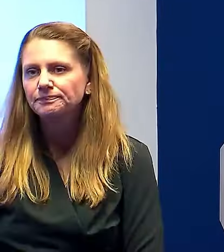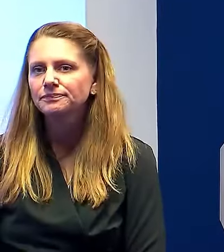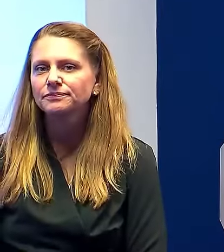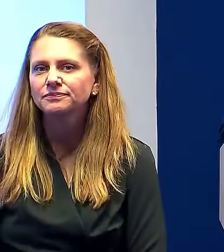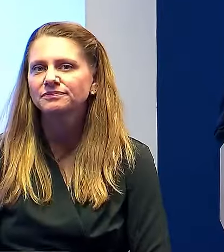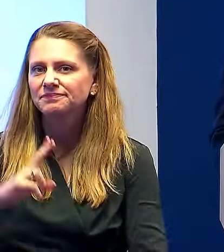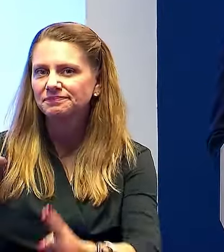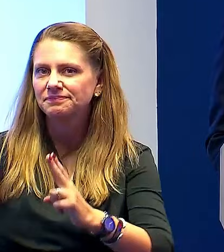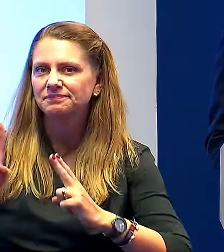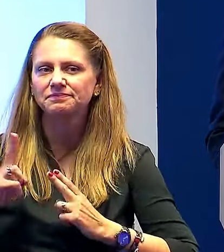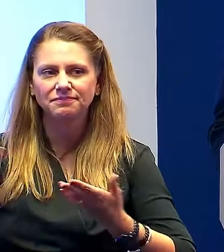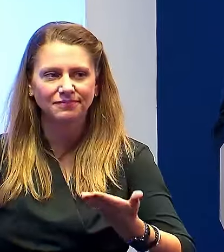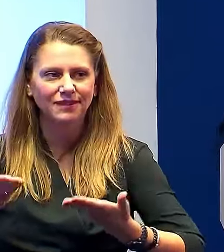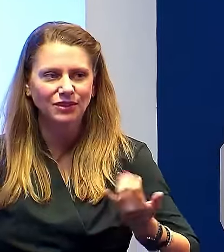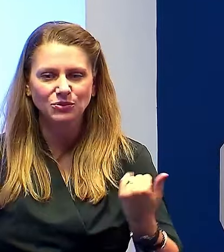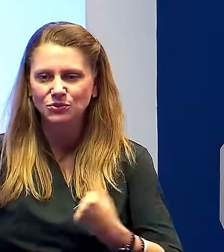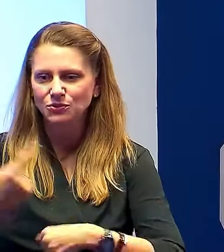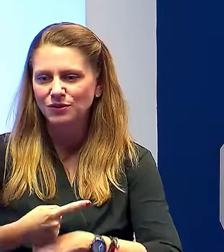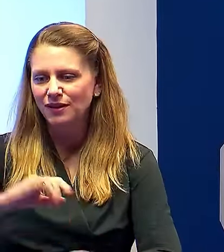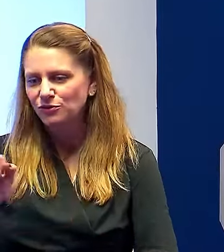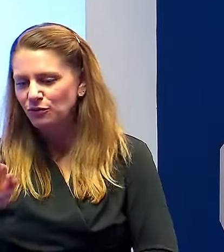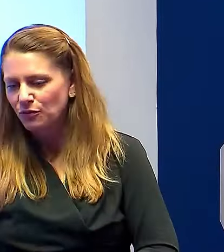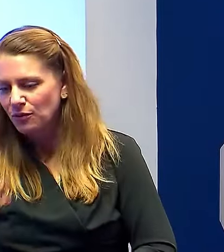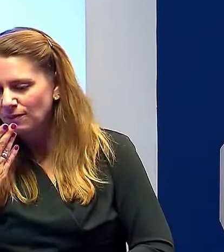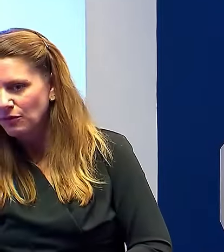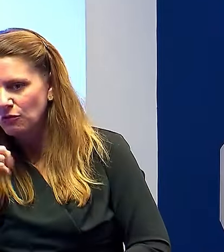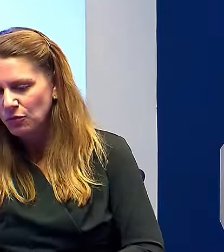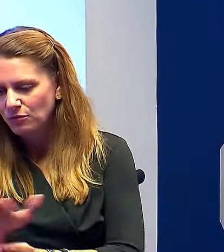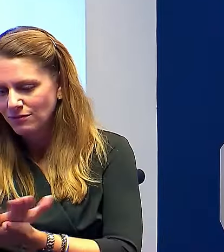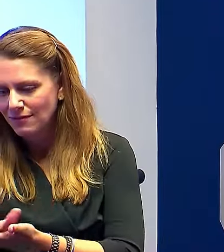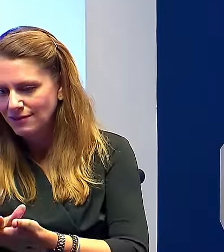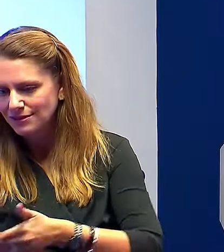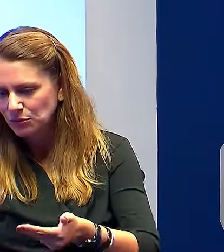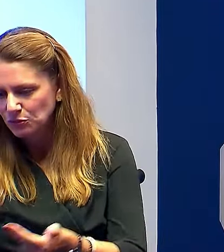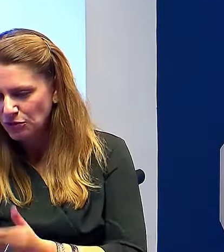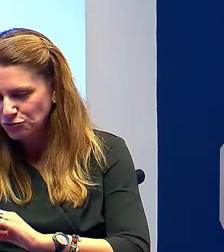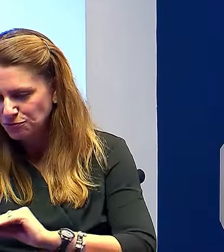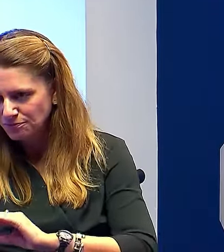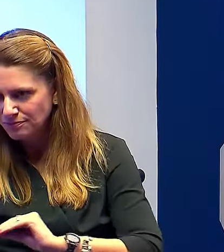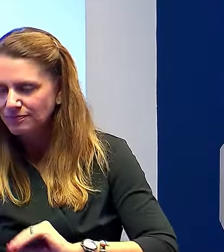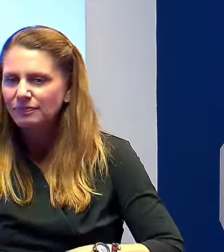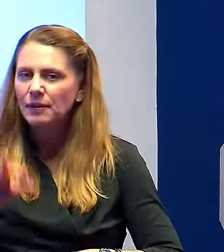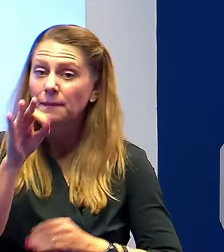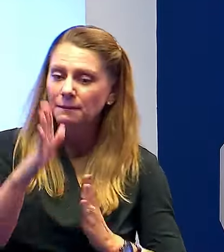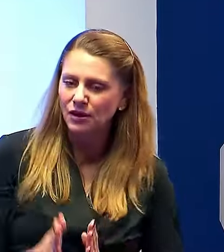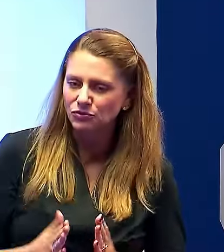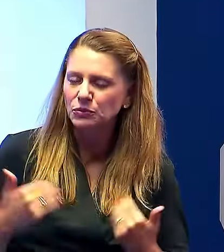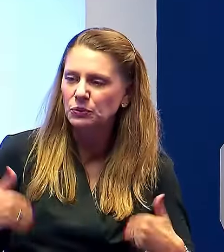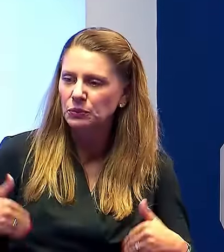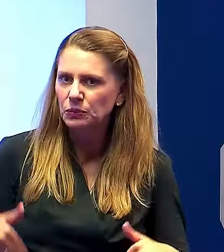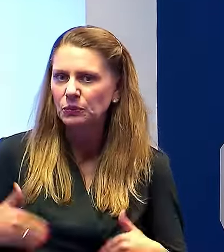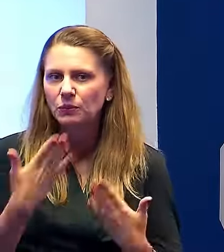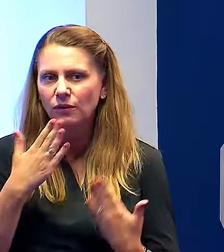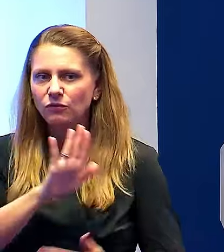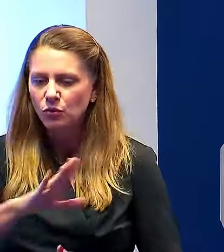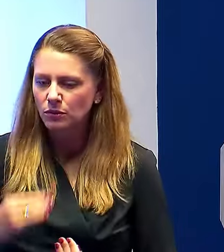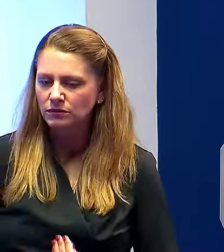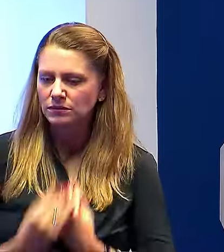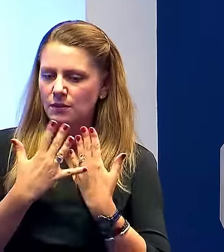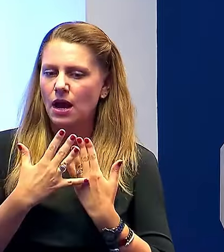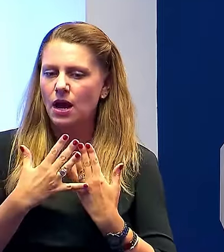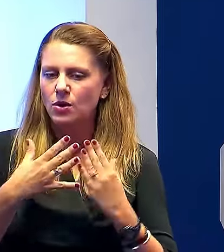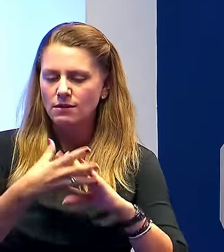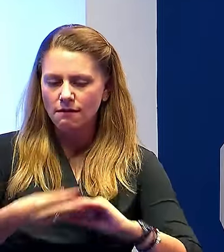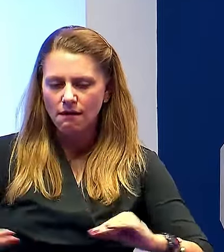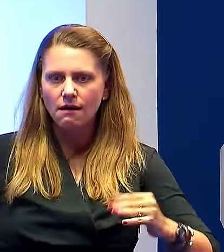It's an honor to be here today. Jennifer, thank you for that very kind introduction. And Pastor Goodloe, thank you for those very inspiring words and